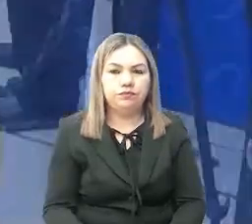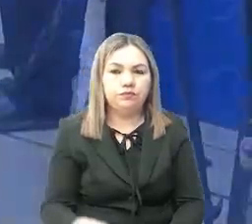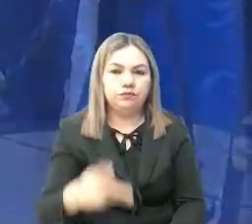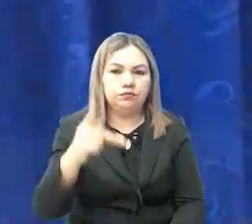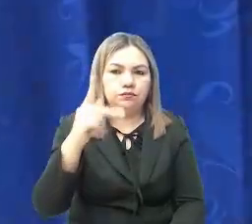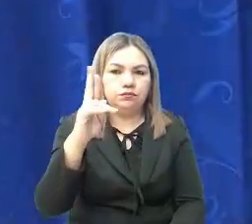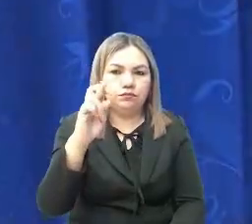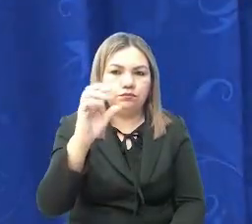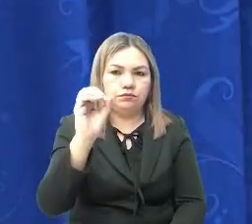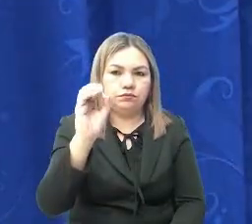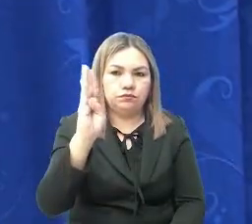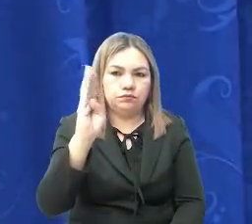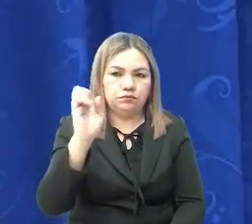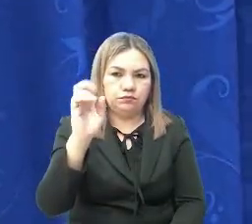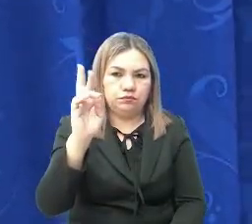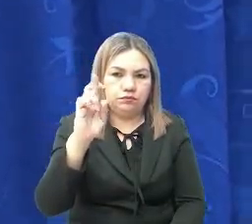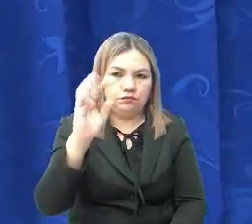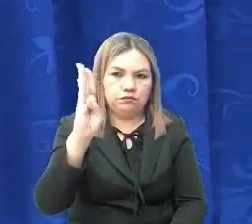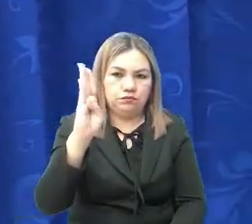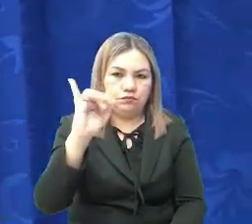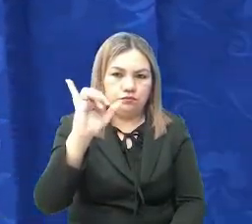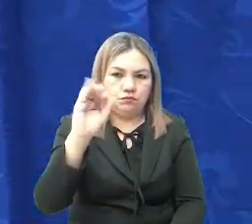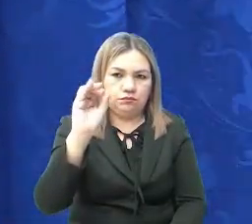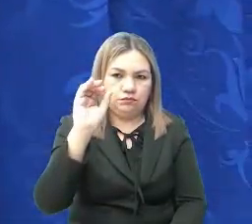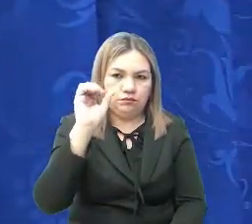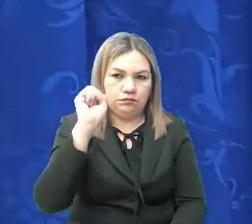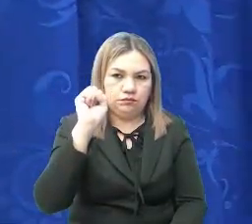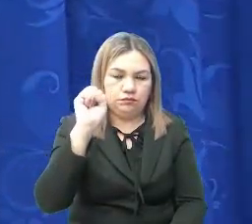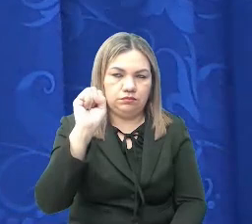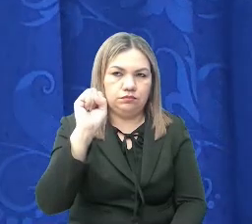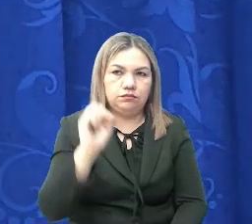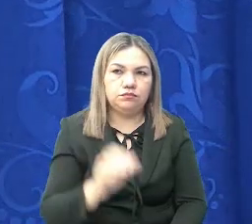I give you a few problems and I seal this word.